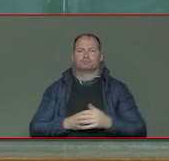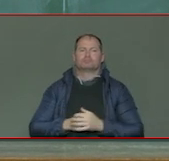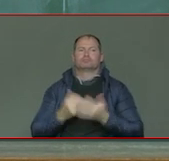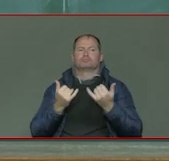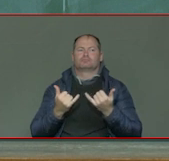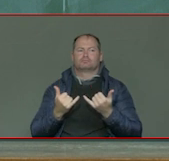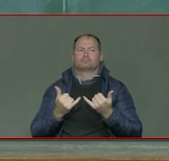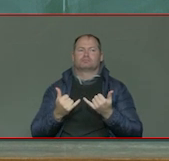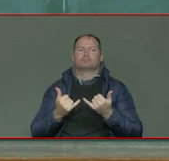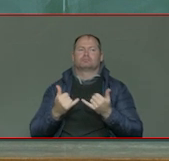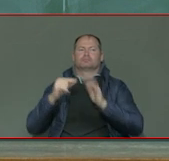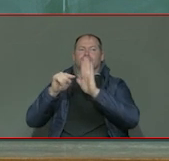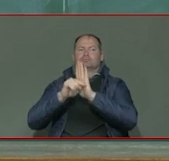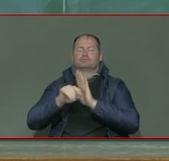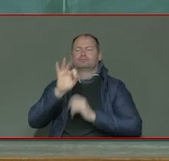negative 3x cubed?